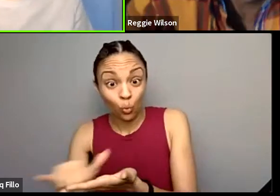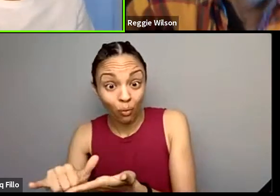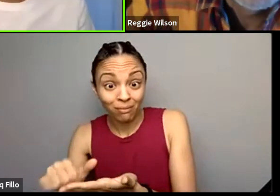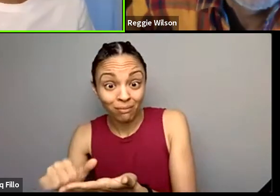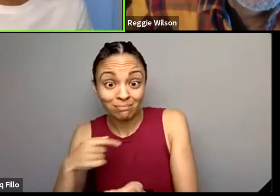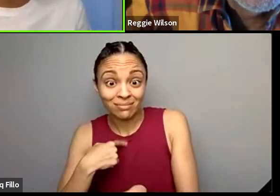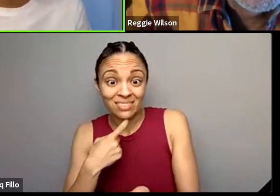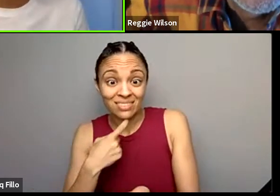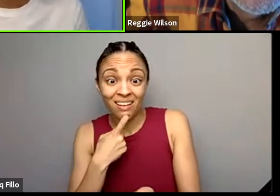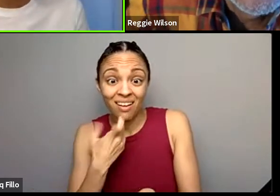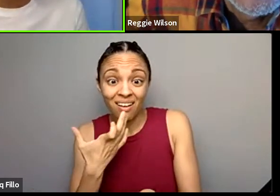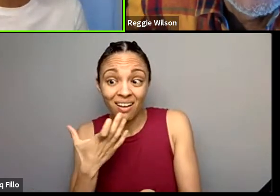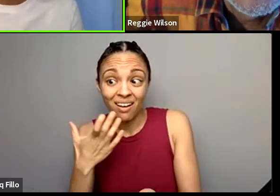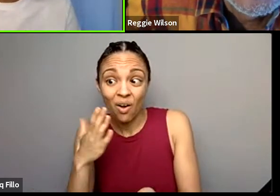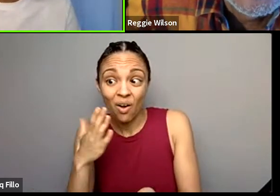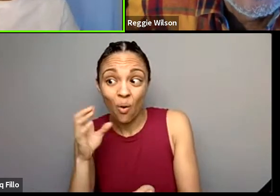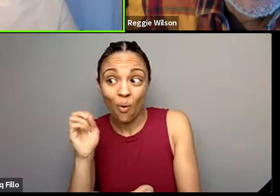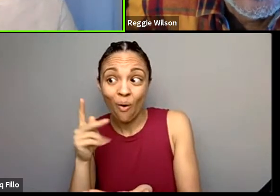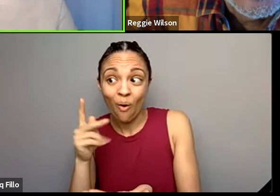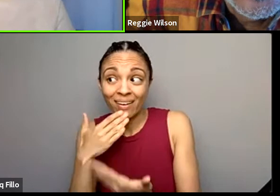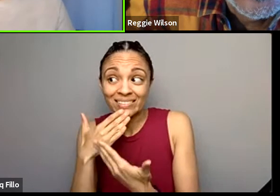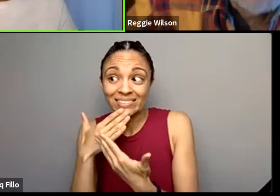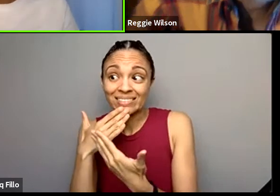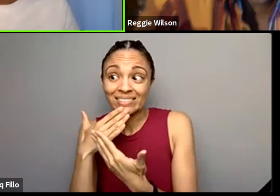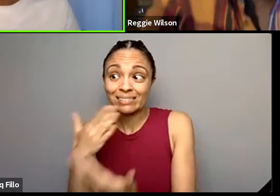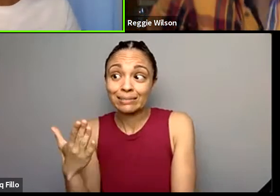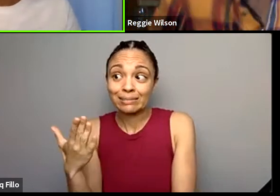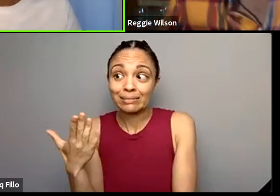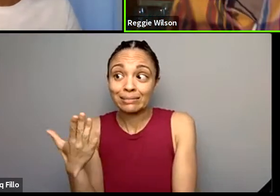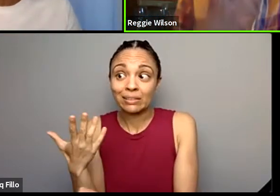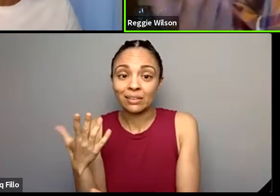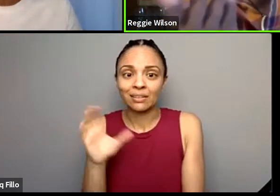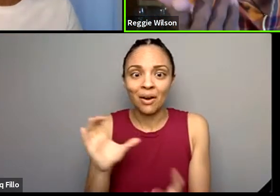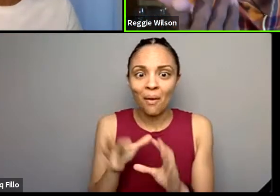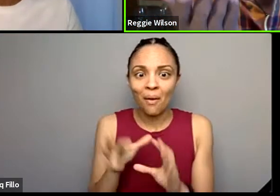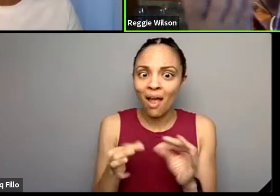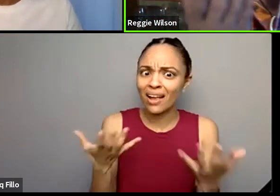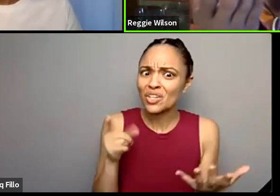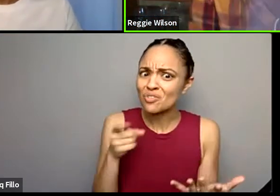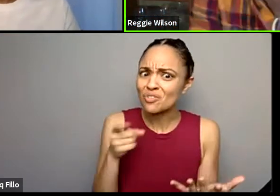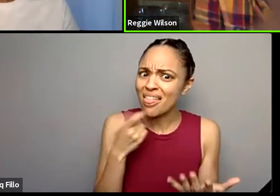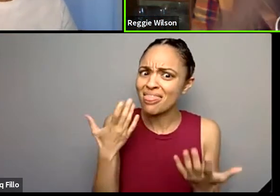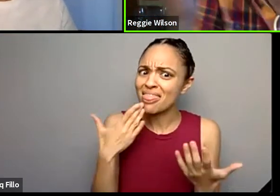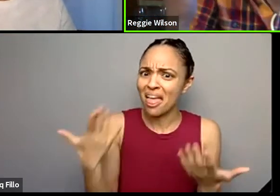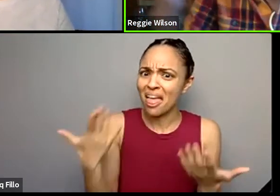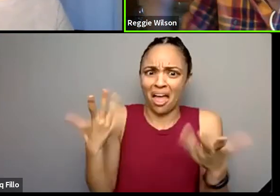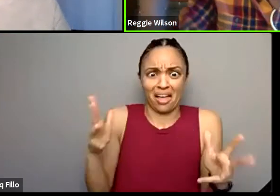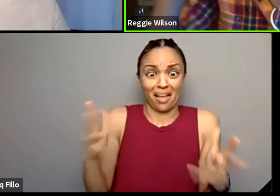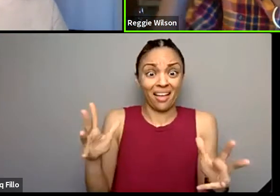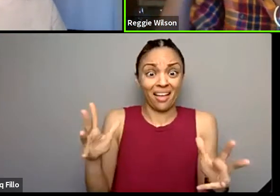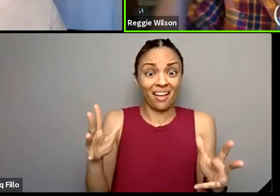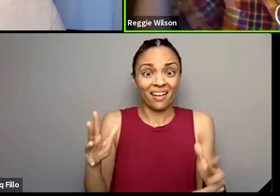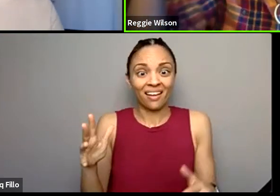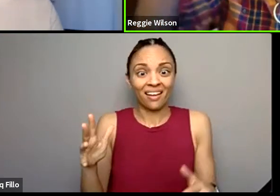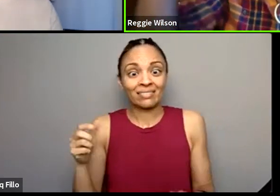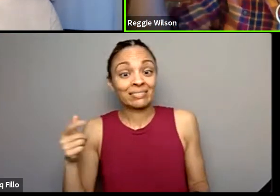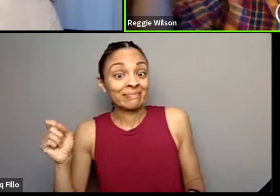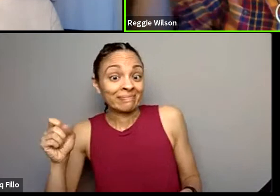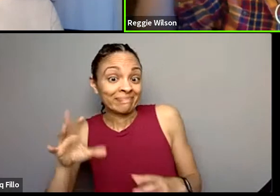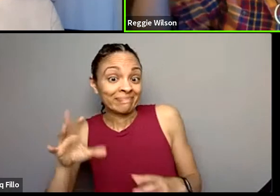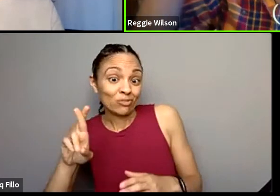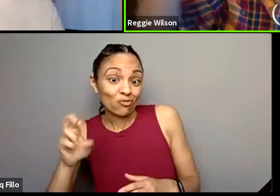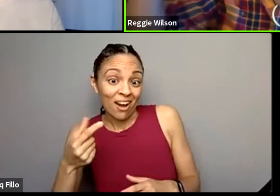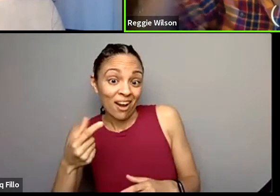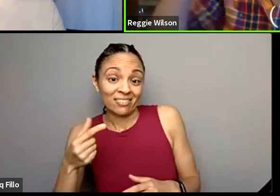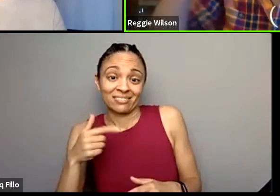I was gonna say, what did you say? You just said, thank you. I said, thank you. And then, I mean, it's like, you know, you're at